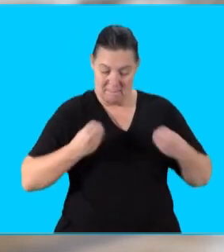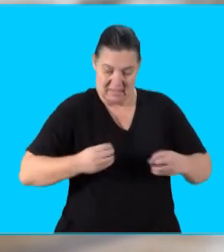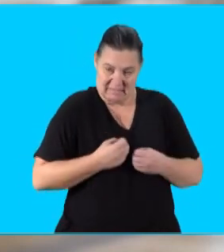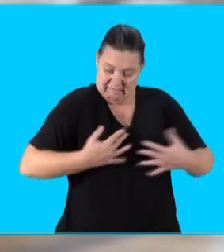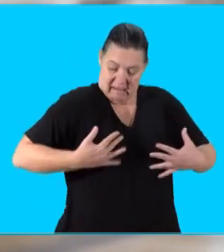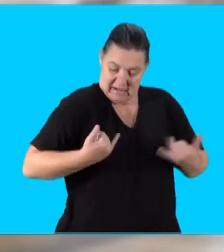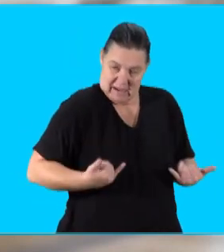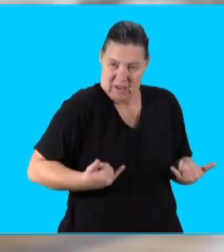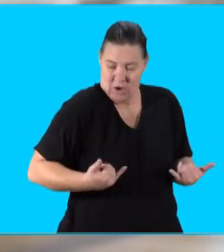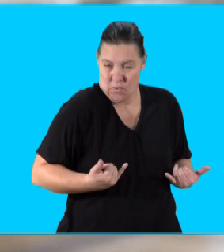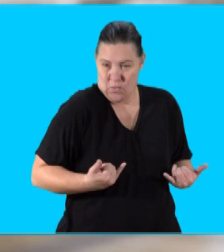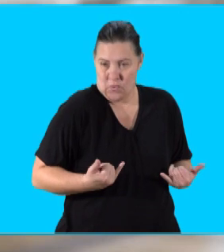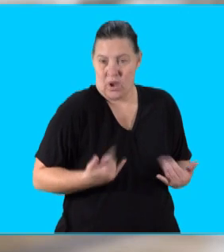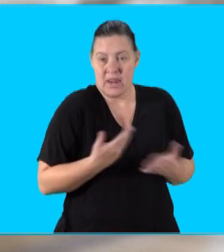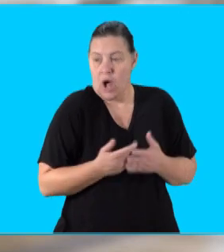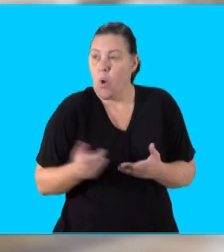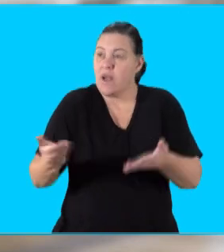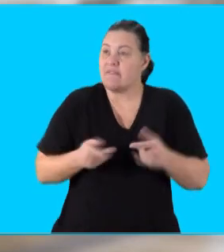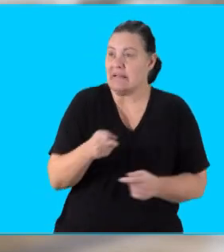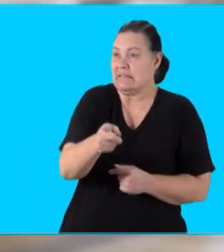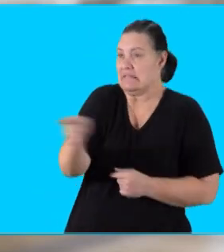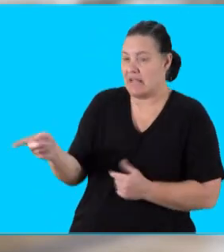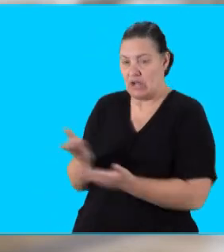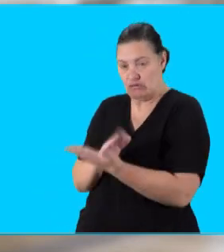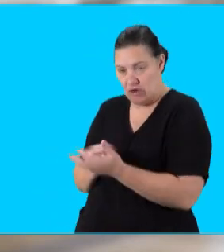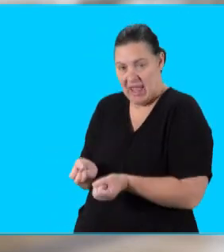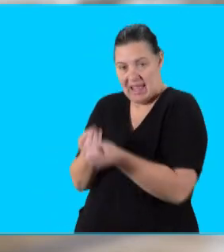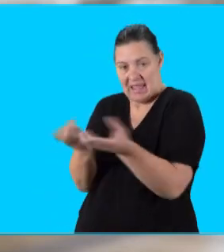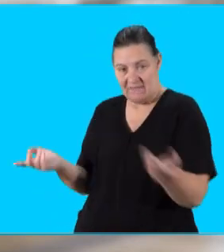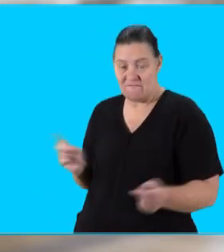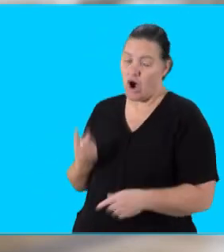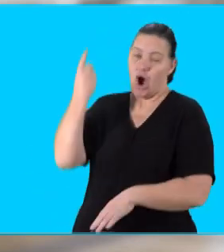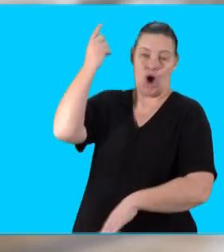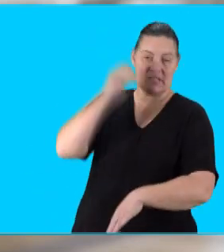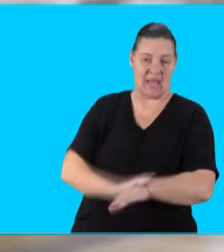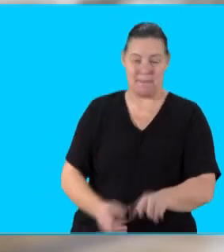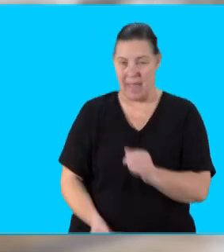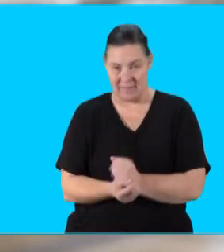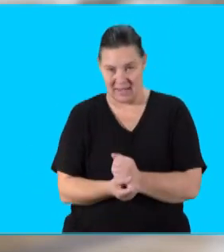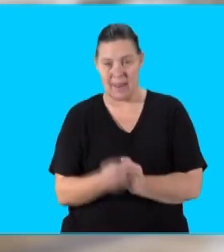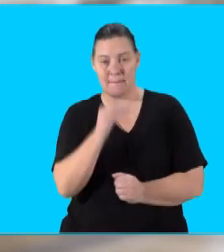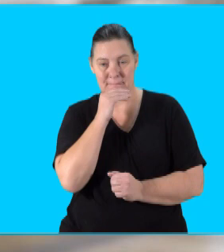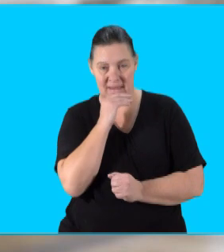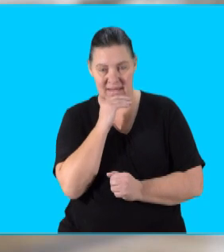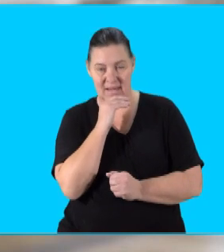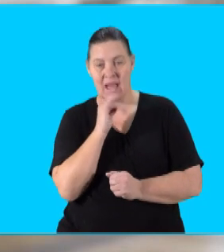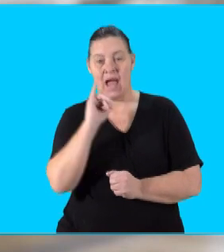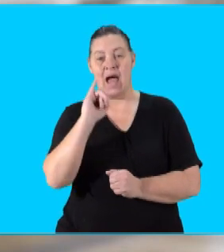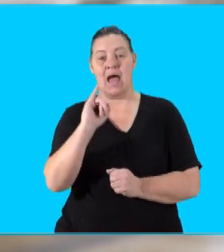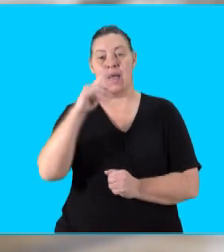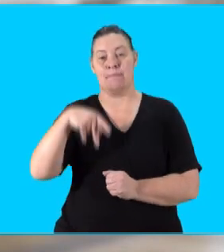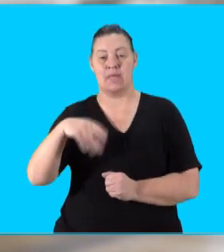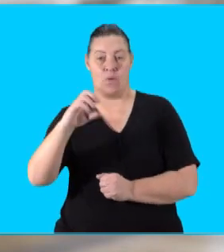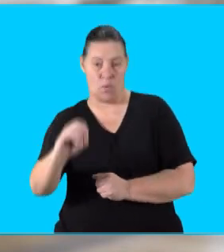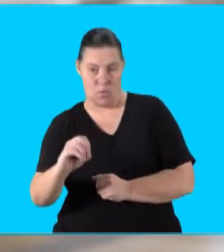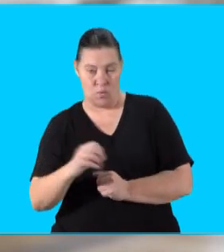So if they invite public, if they issue shares to the public for the very first time, we call that an initial public offering.